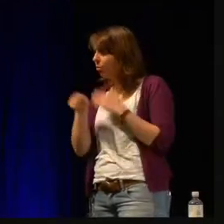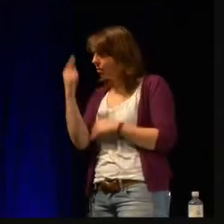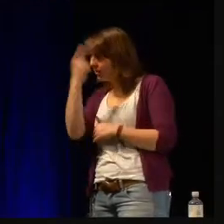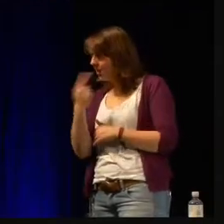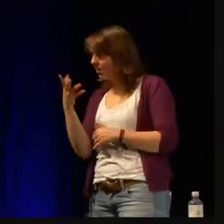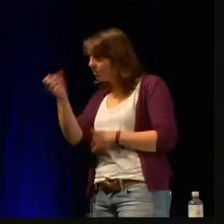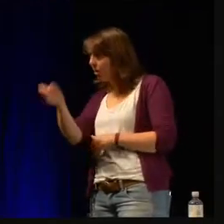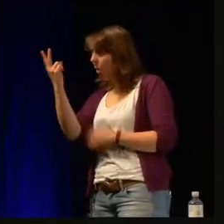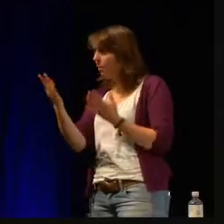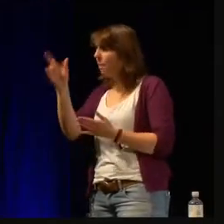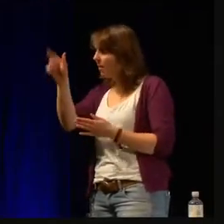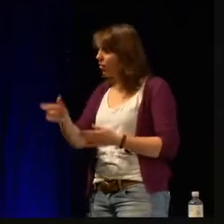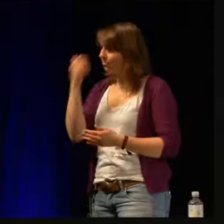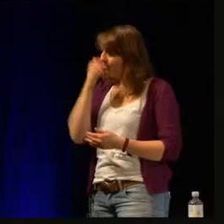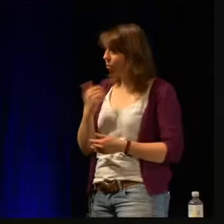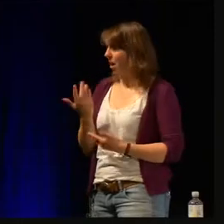crime.